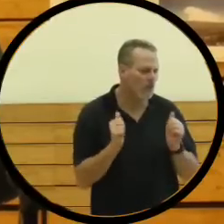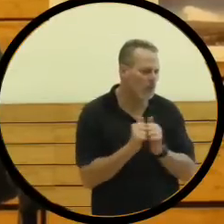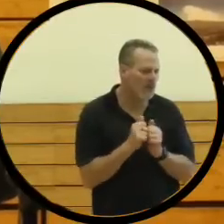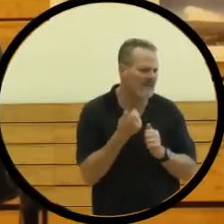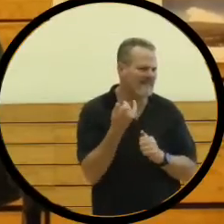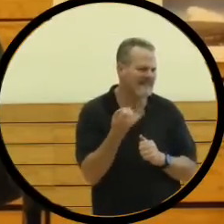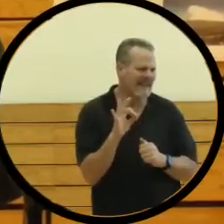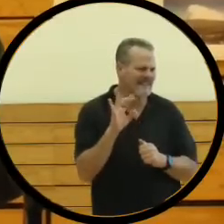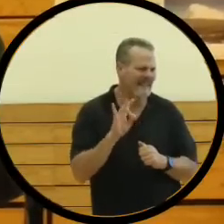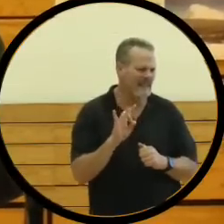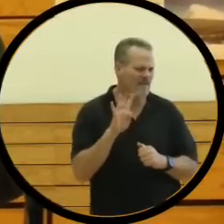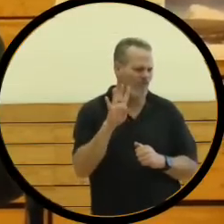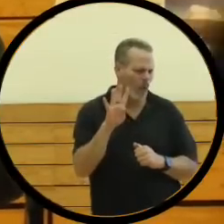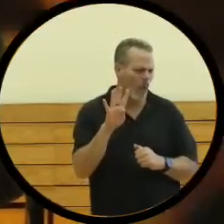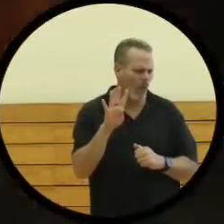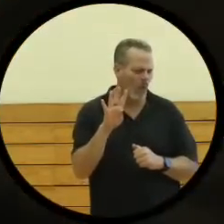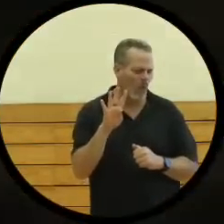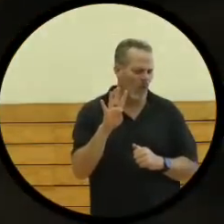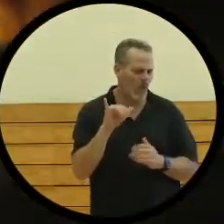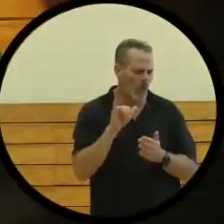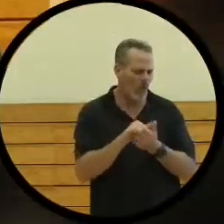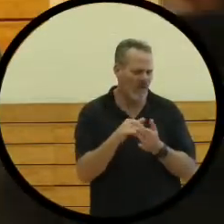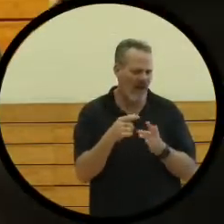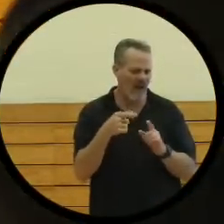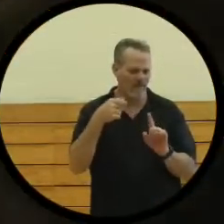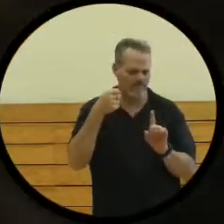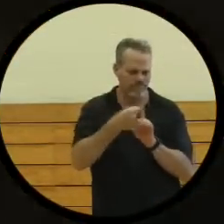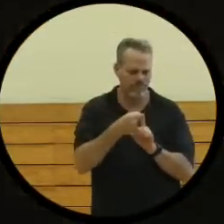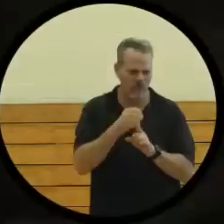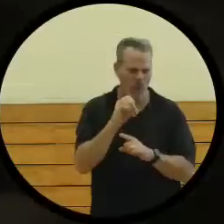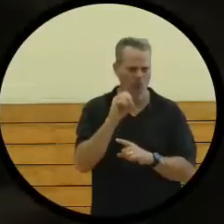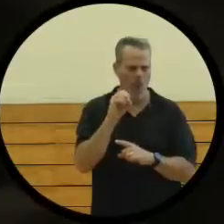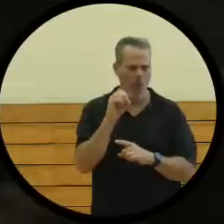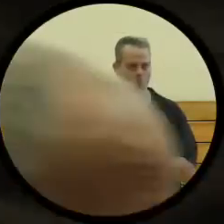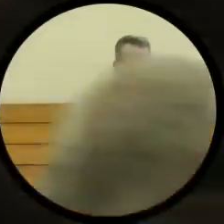1984 that came down in ocean,